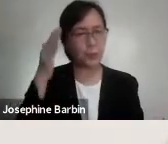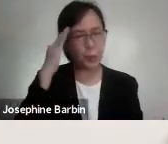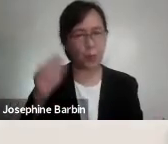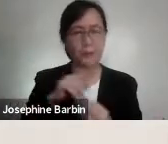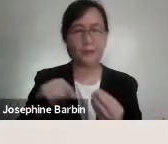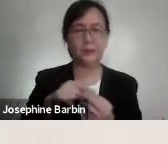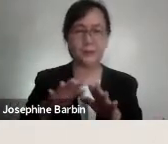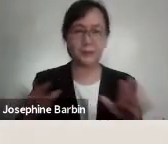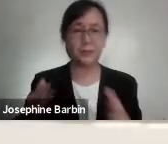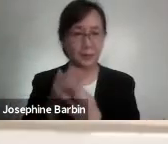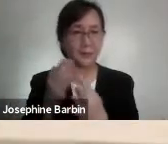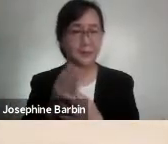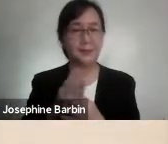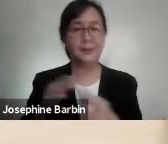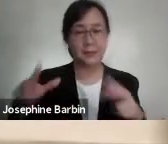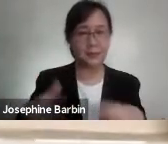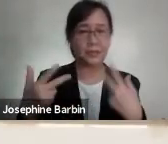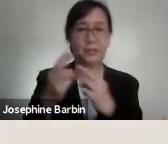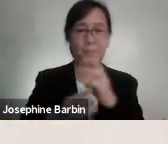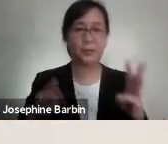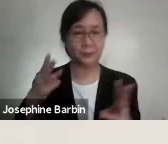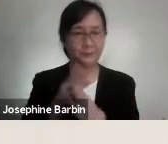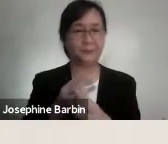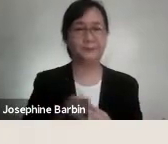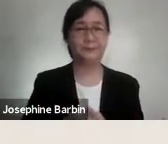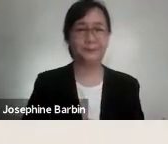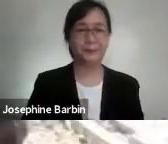của trẻ em trên môi trường kỹ thuật số.